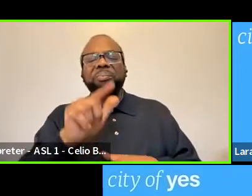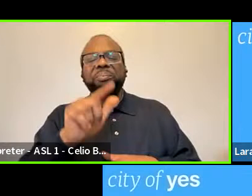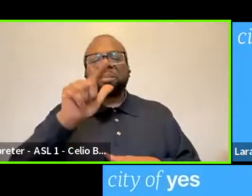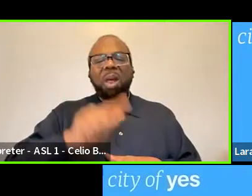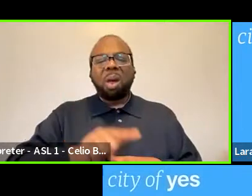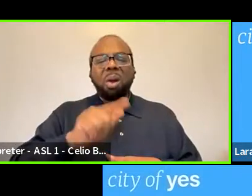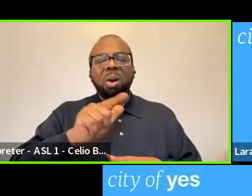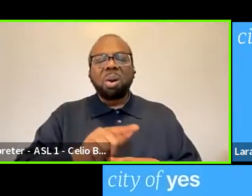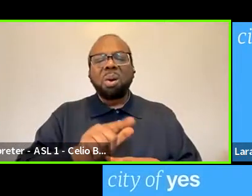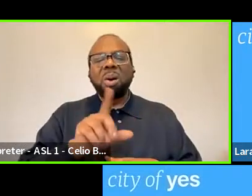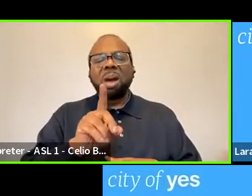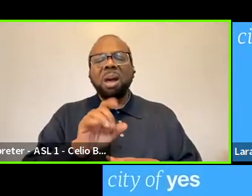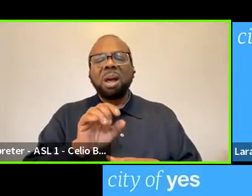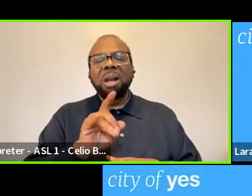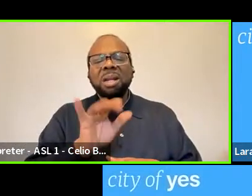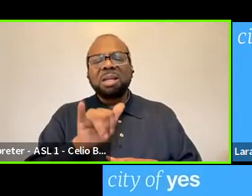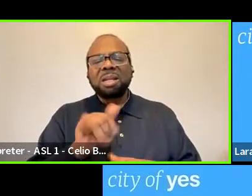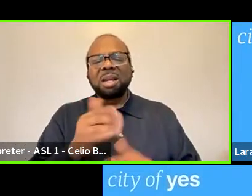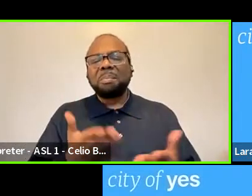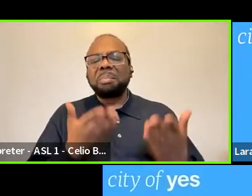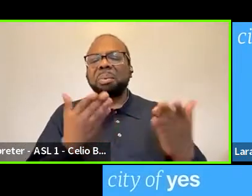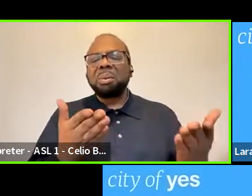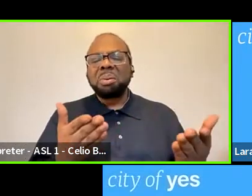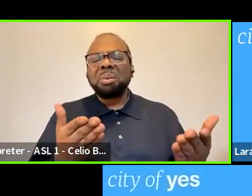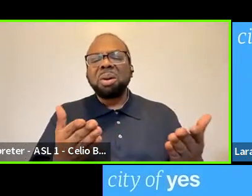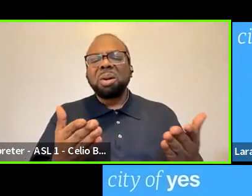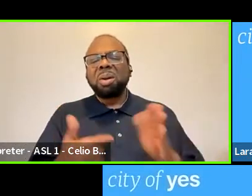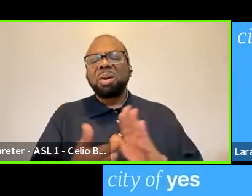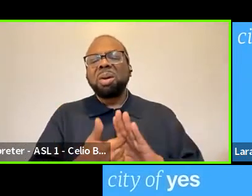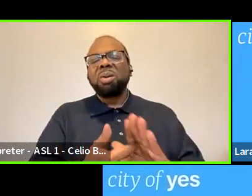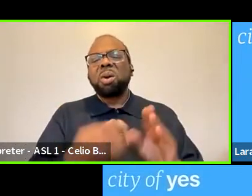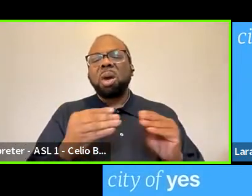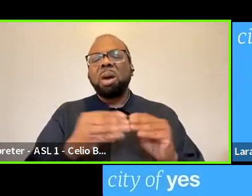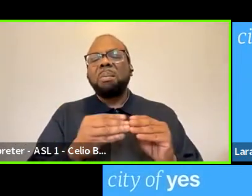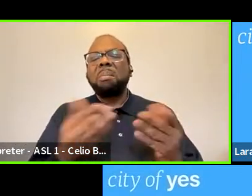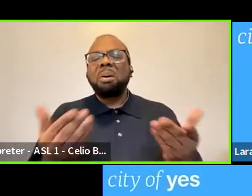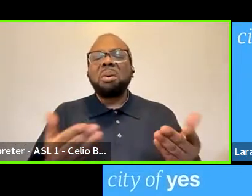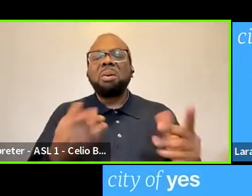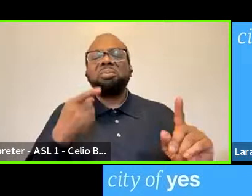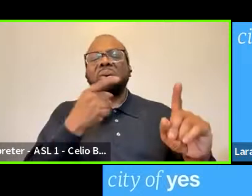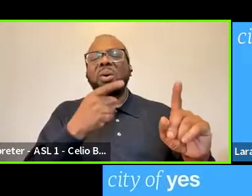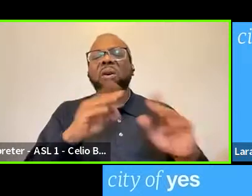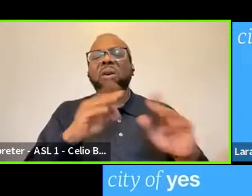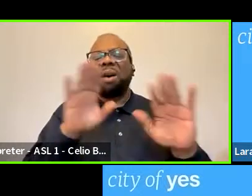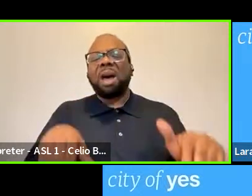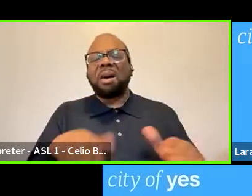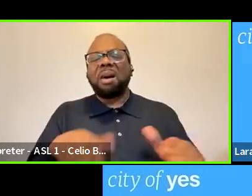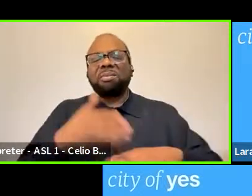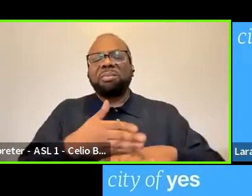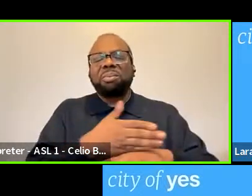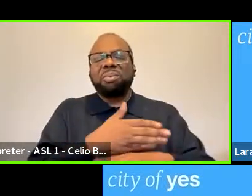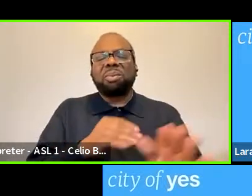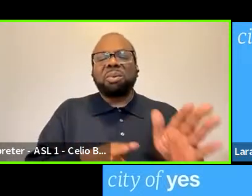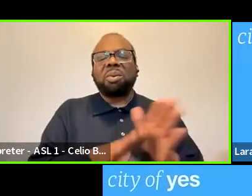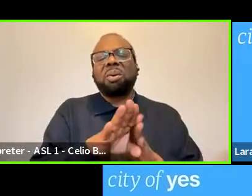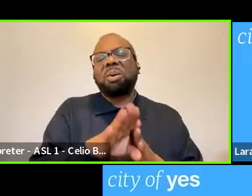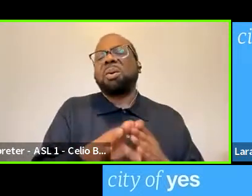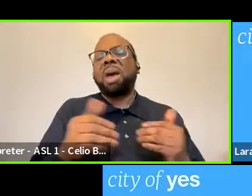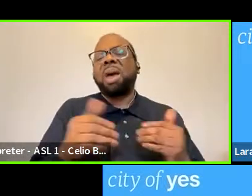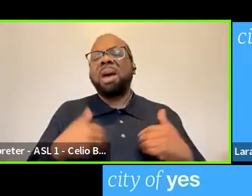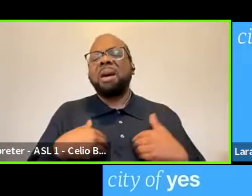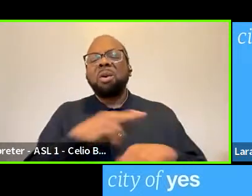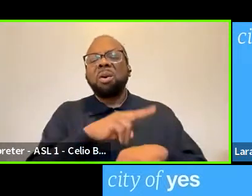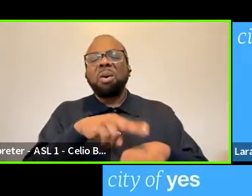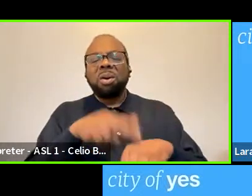proposals, the idea there is that it's unlocking potential for more housing growth but also helping create more opportunities for more naturally